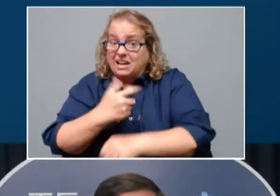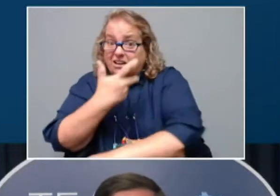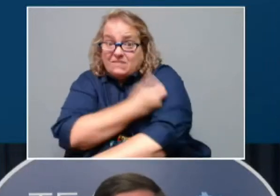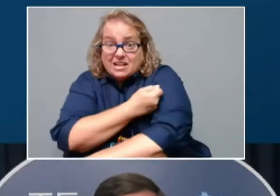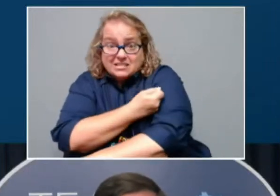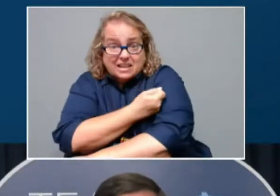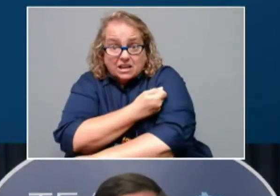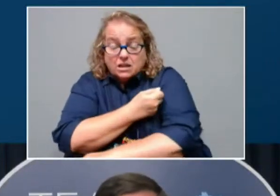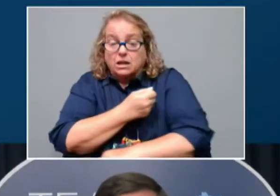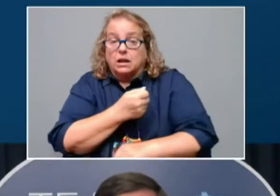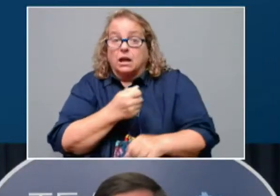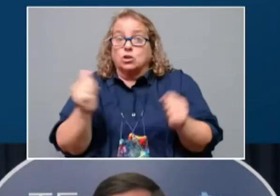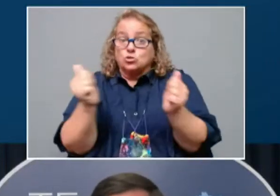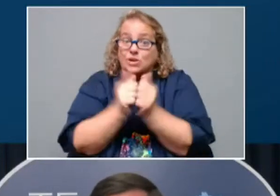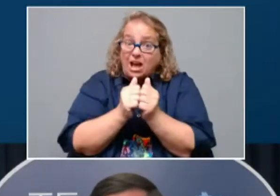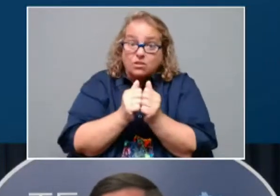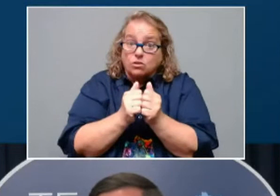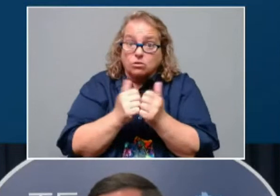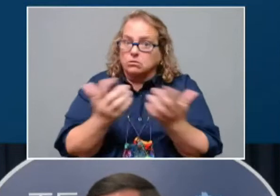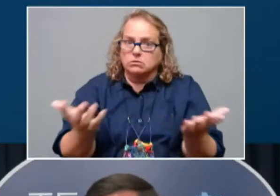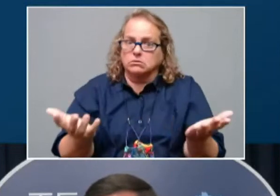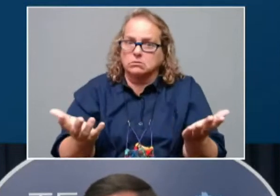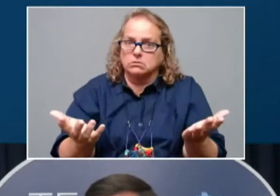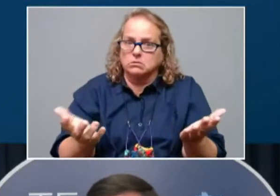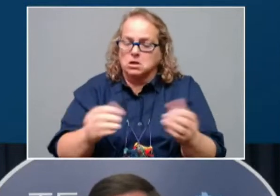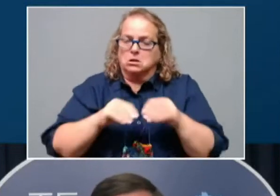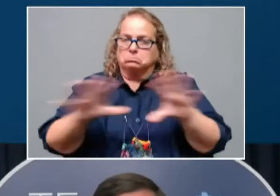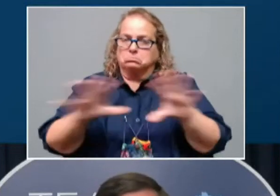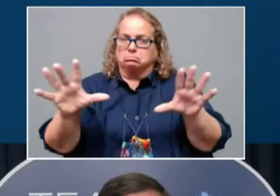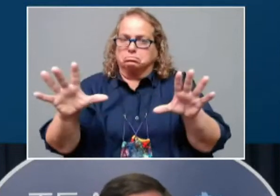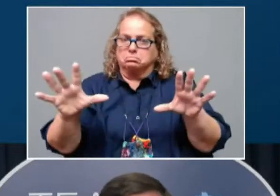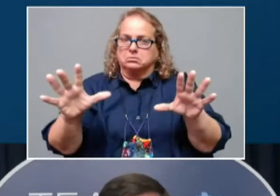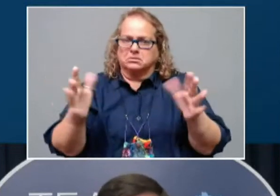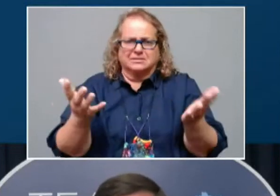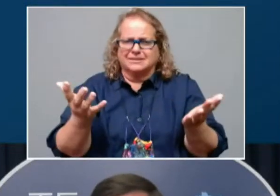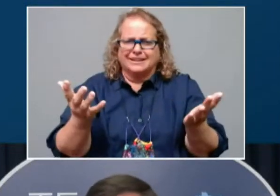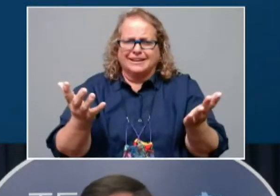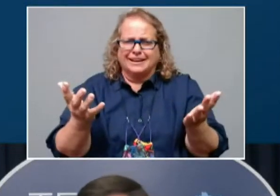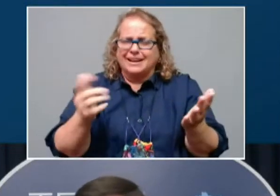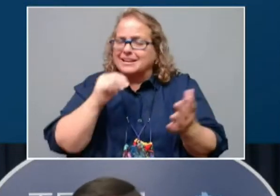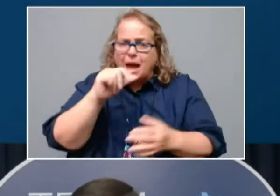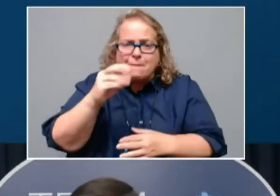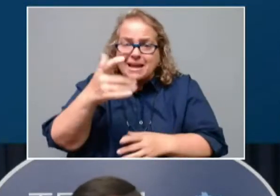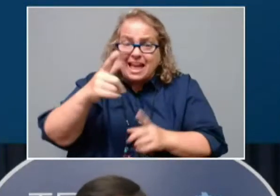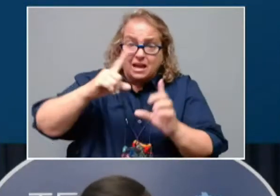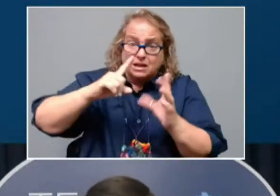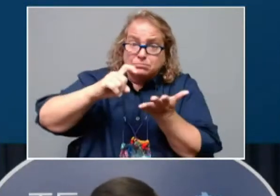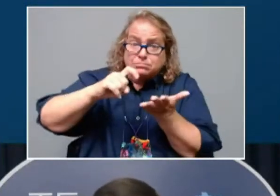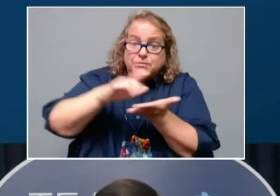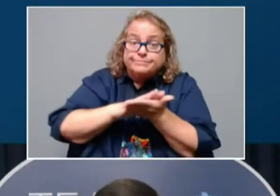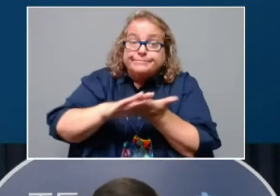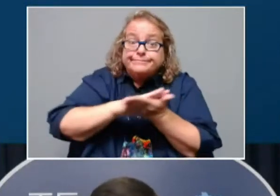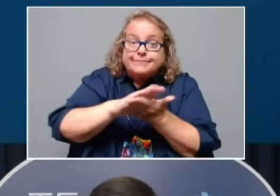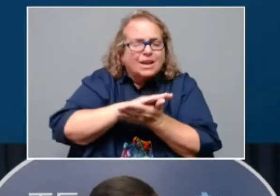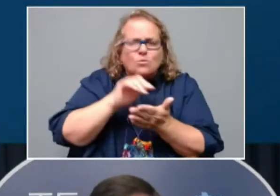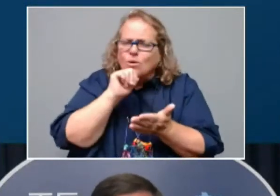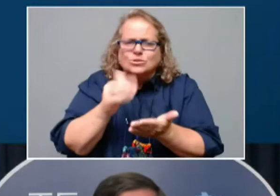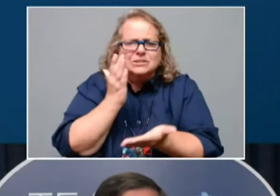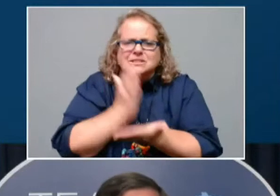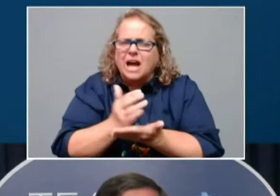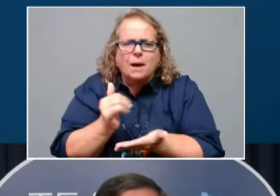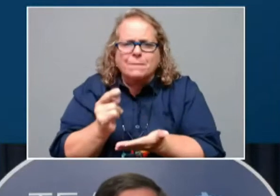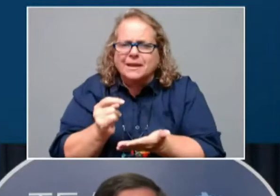This is the only outcome that you're going to get. It's not magic. Hand sanitizer won't stop it. This is what happens. So as we move